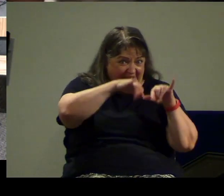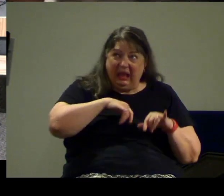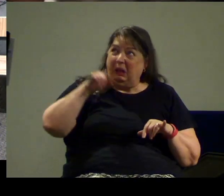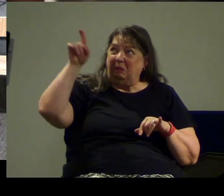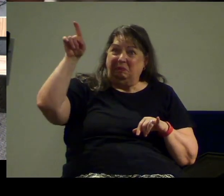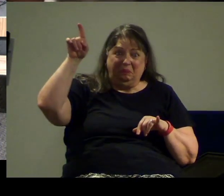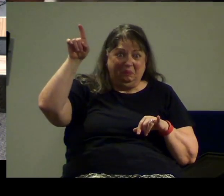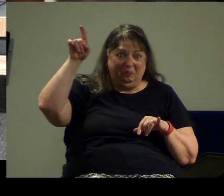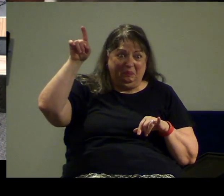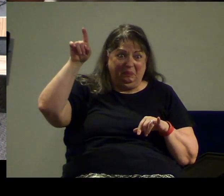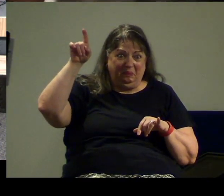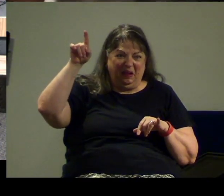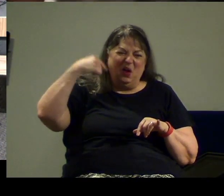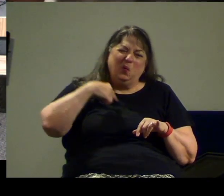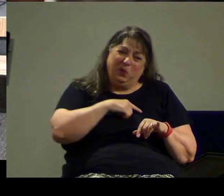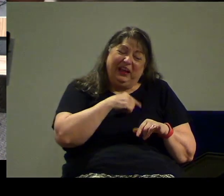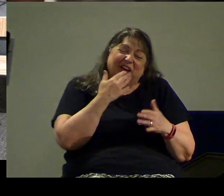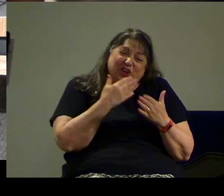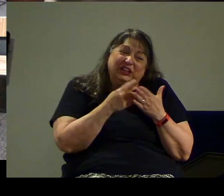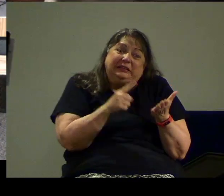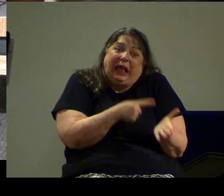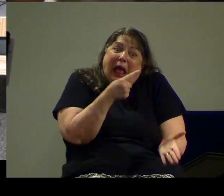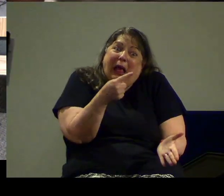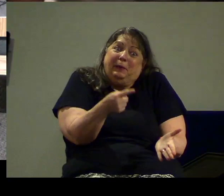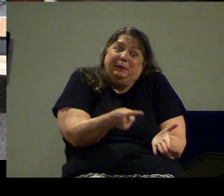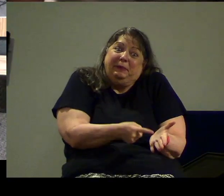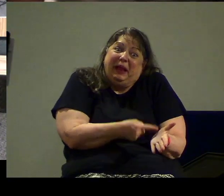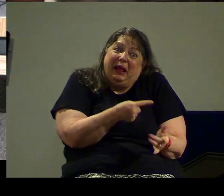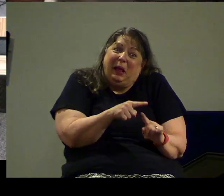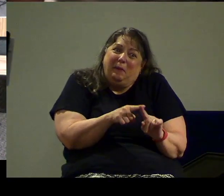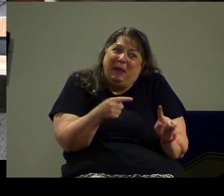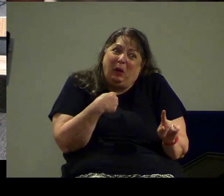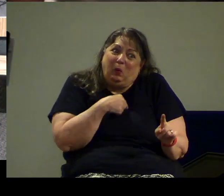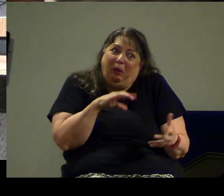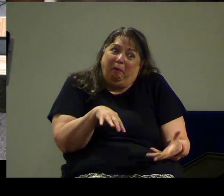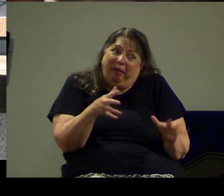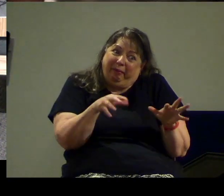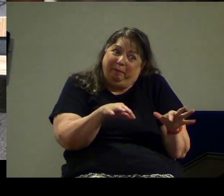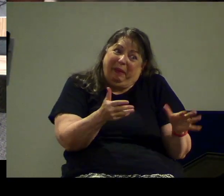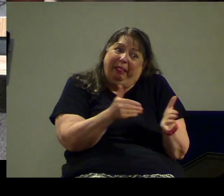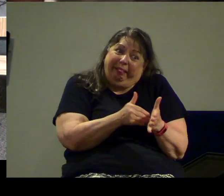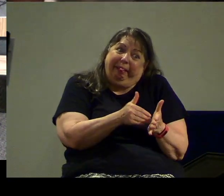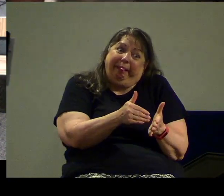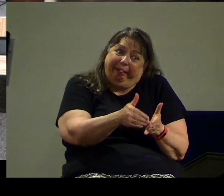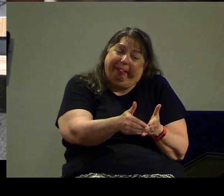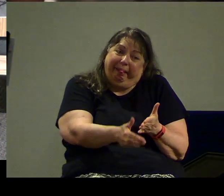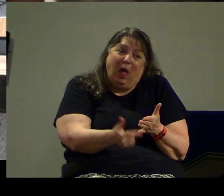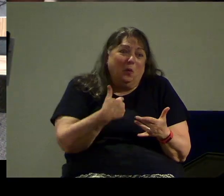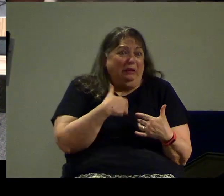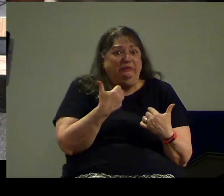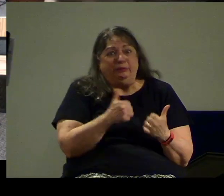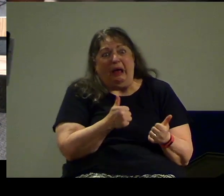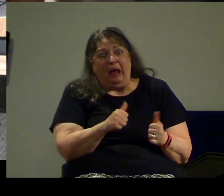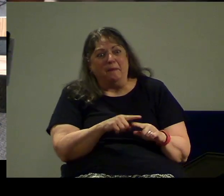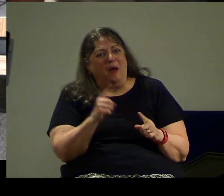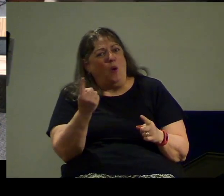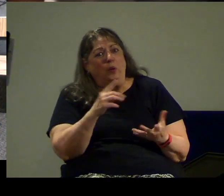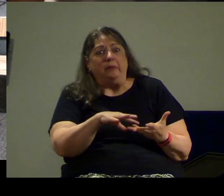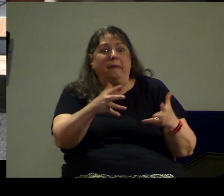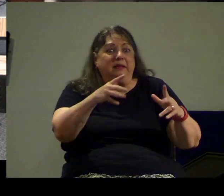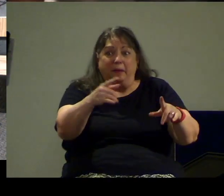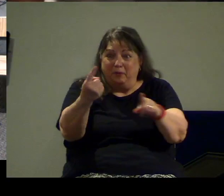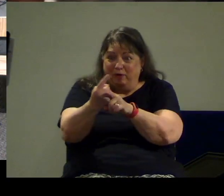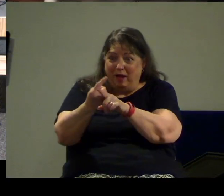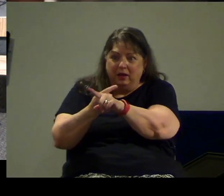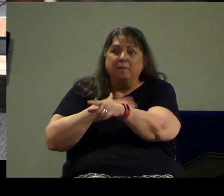some of the time. But unfortunately, as human beings, we don't always do the right thing. We might try, but we mess up, don't we? My